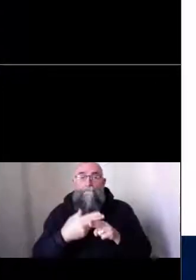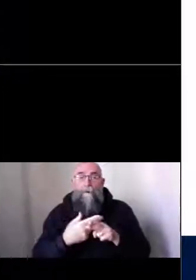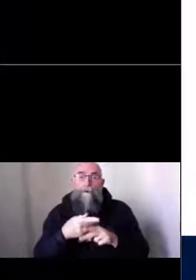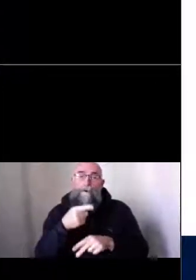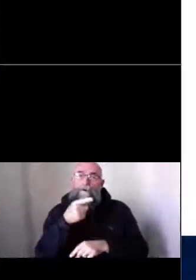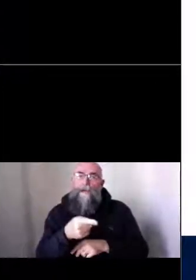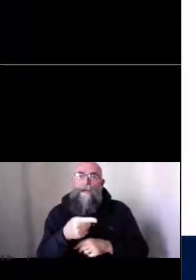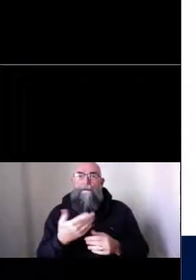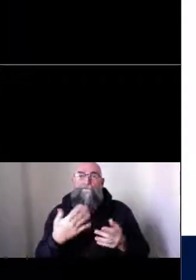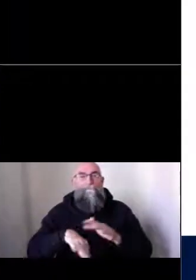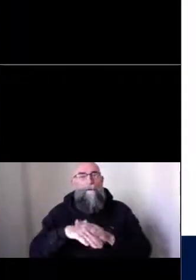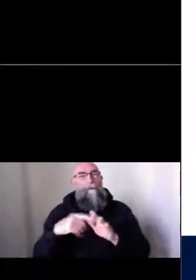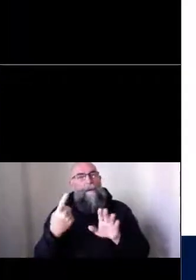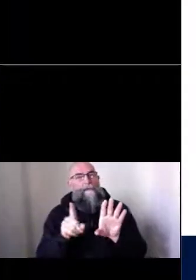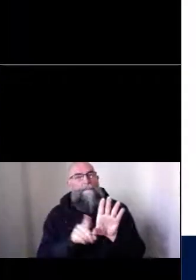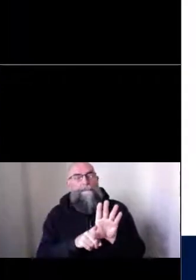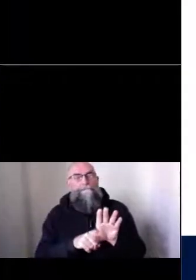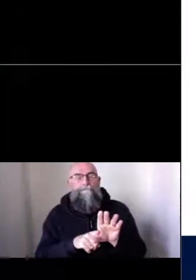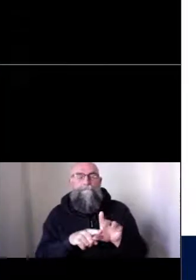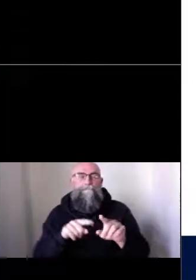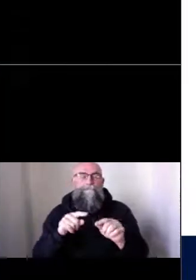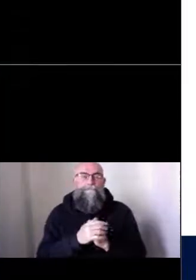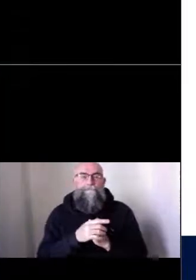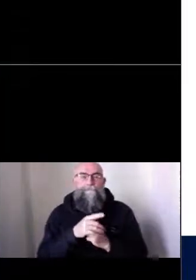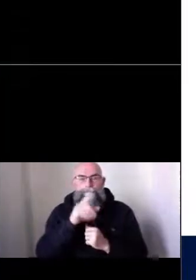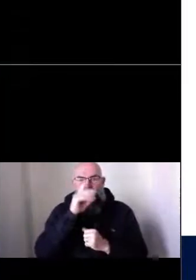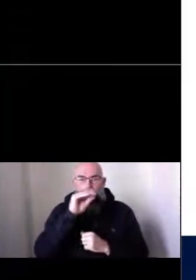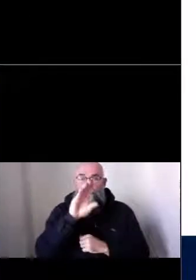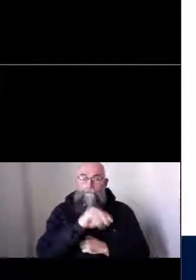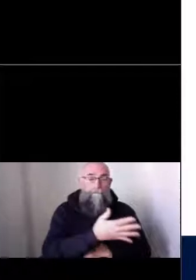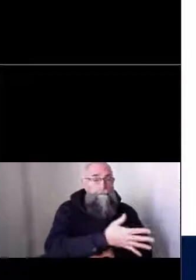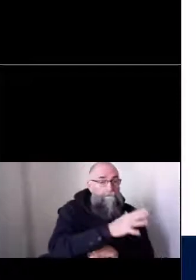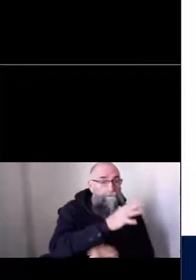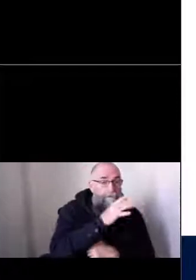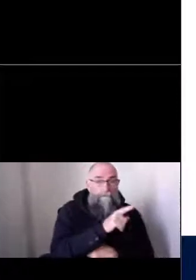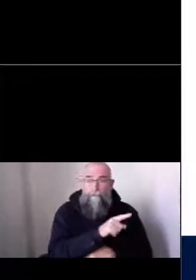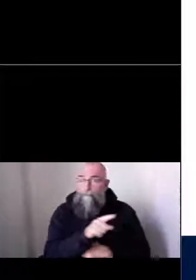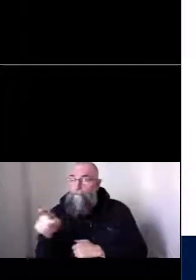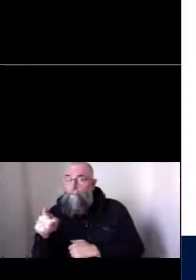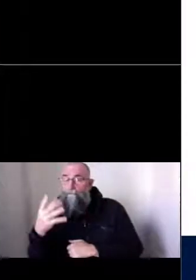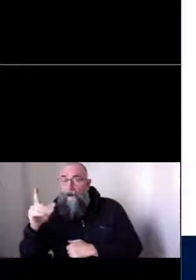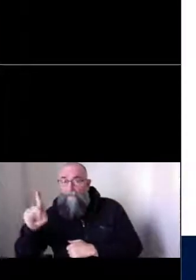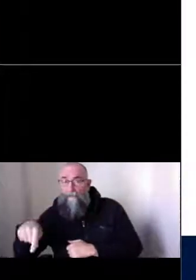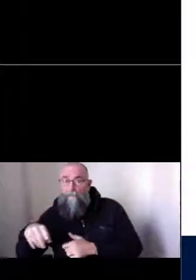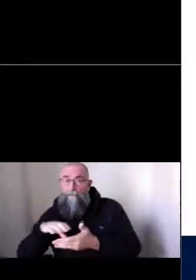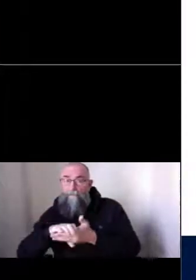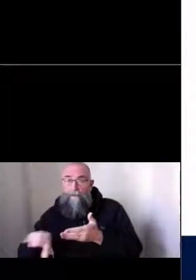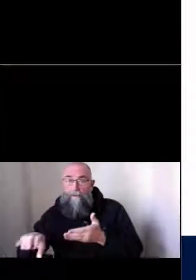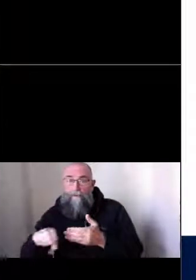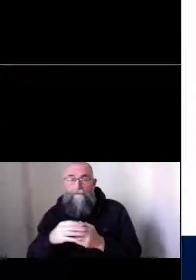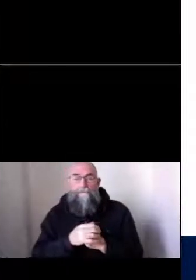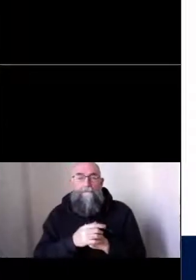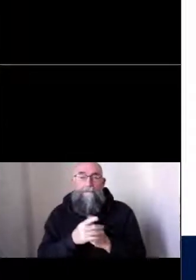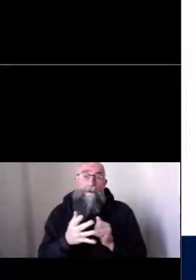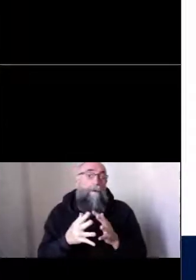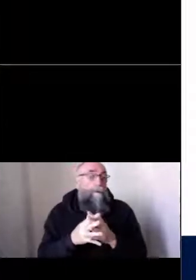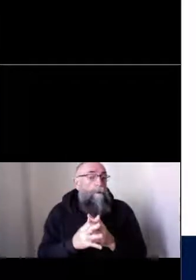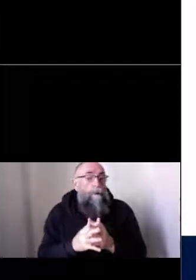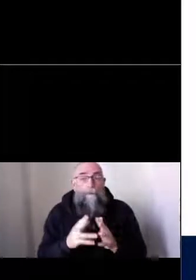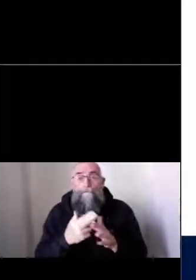are a grant that's you can apply for between $500 and $5,000. And it can be for the development